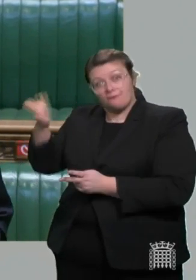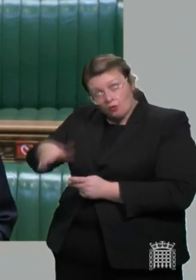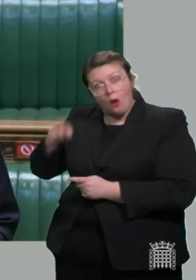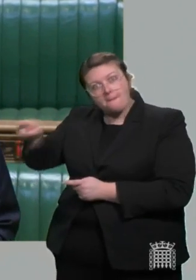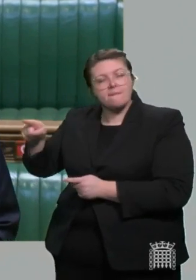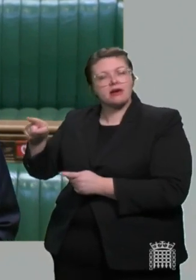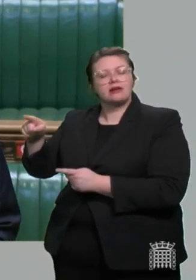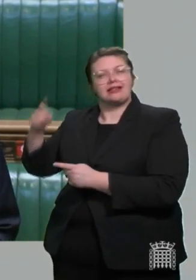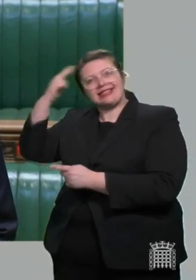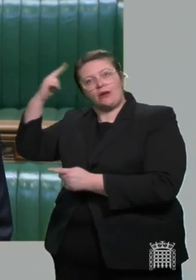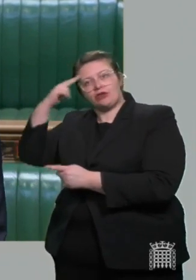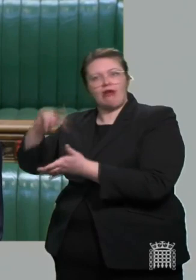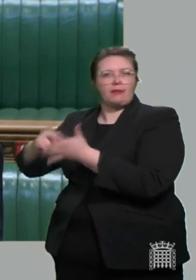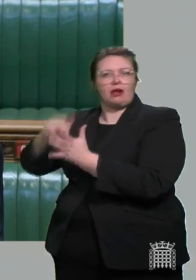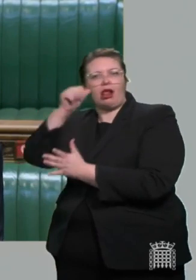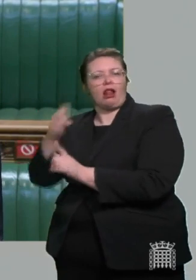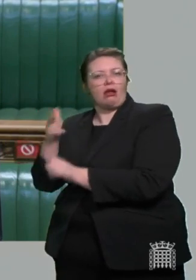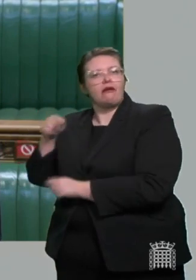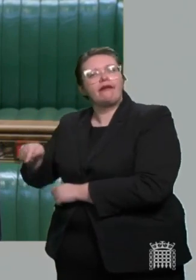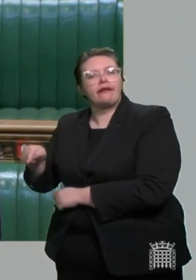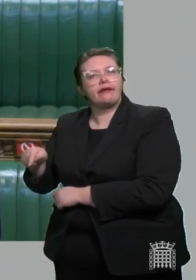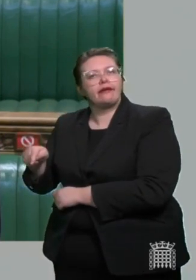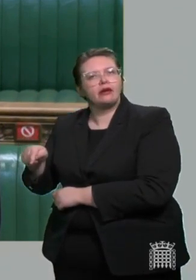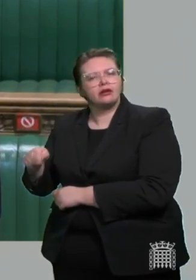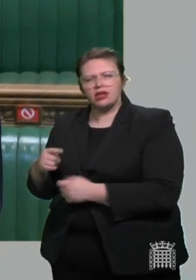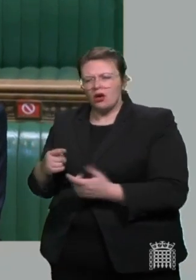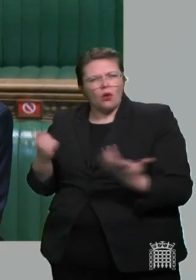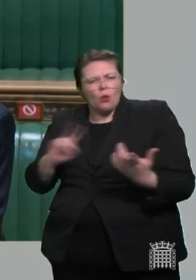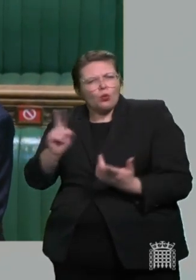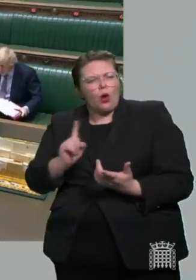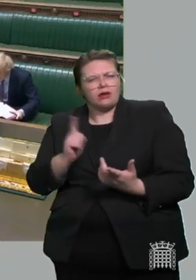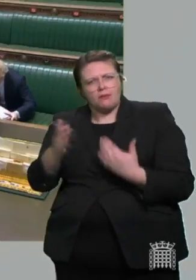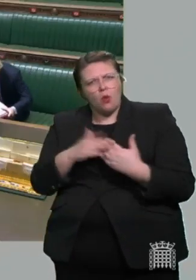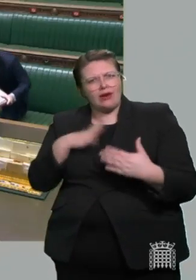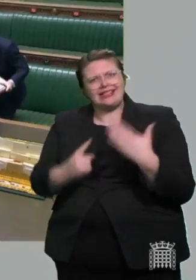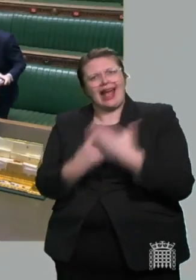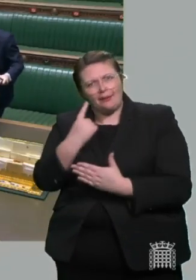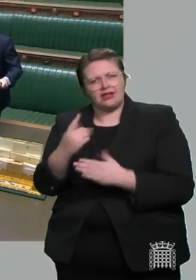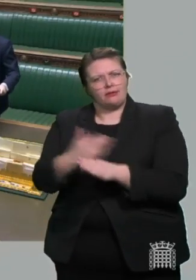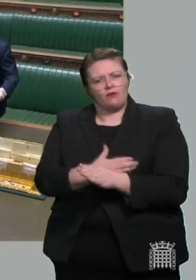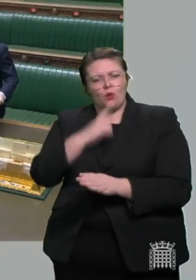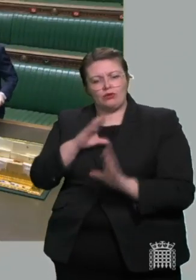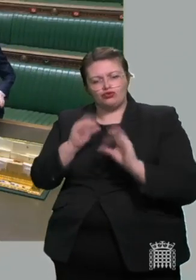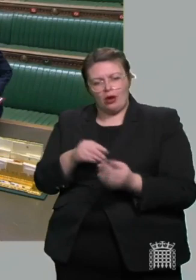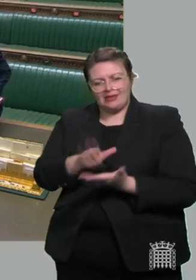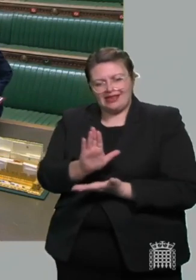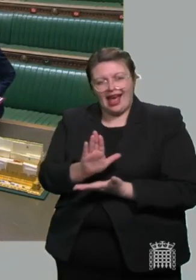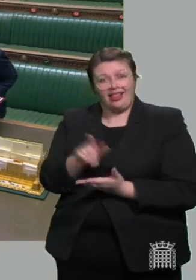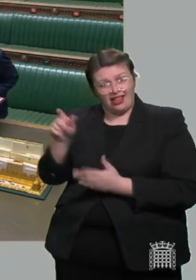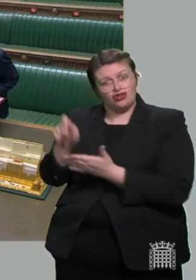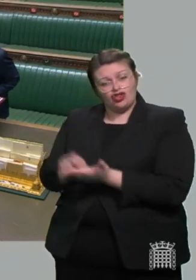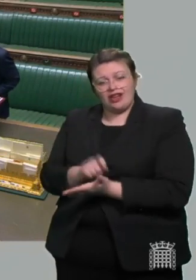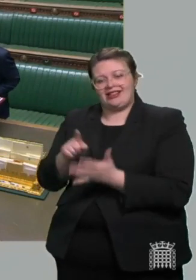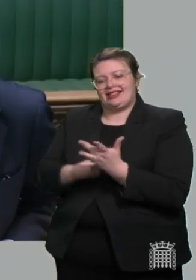what will it take for the Prime Minister to suspend arms sales to Saudi Arabia? Mr Speaker, we could